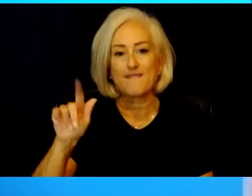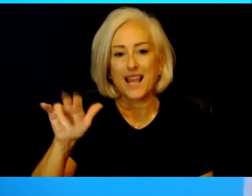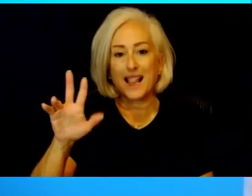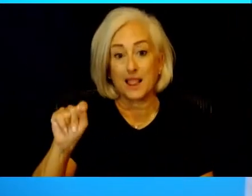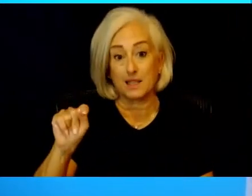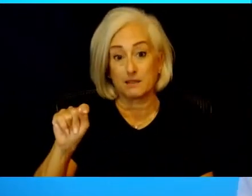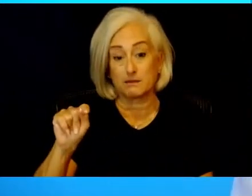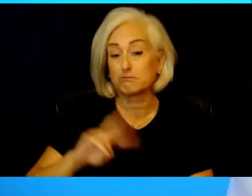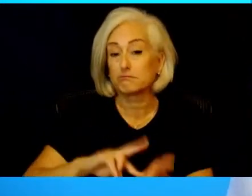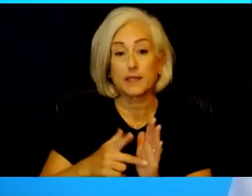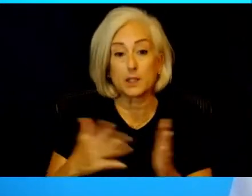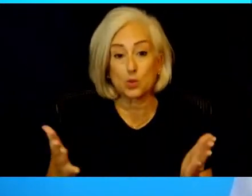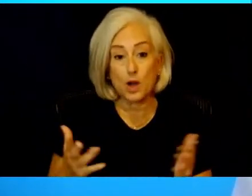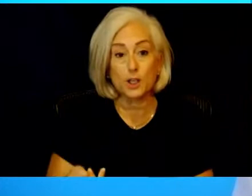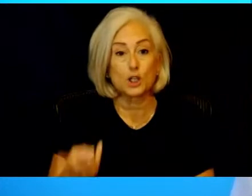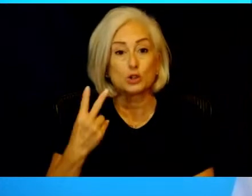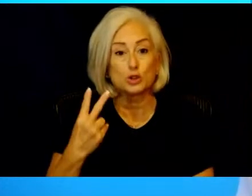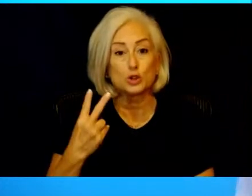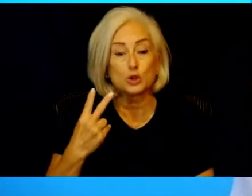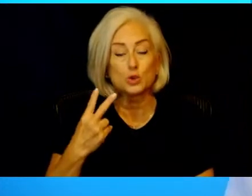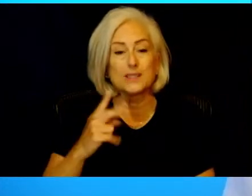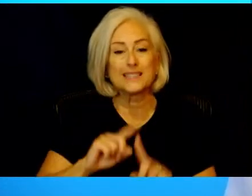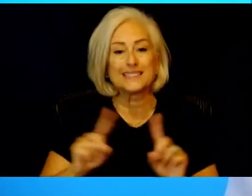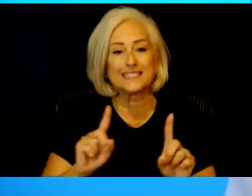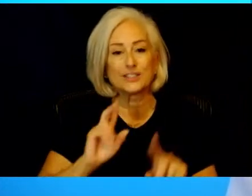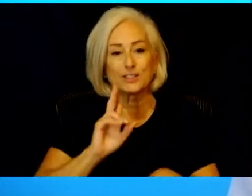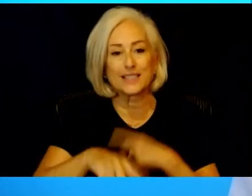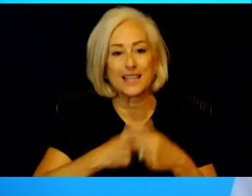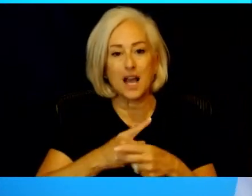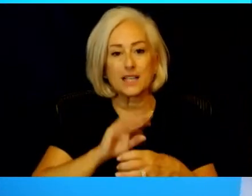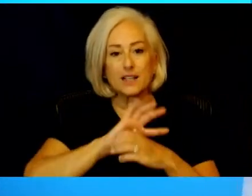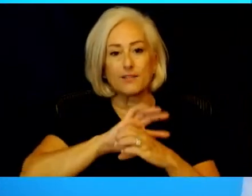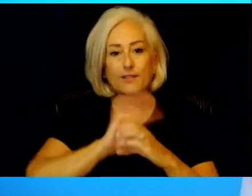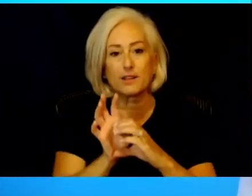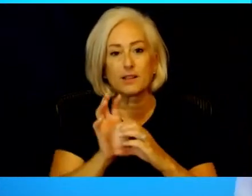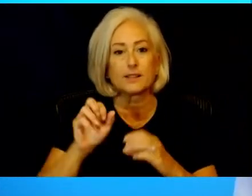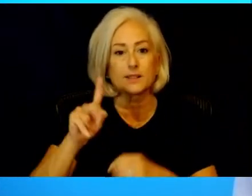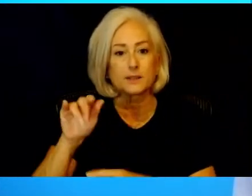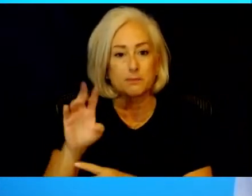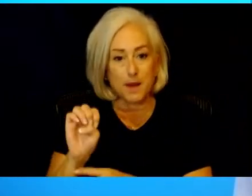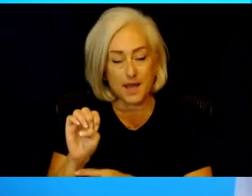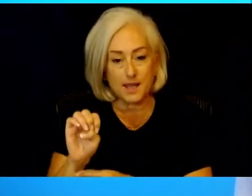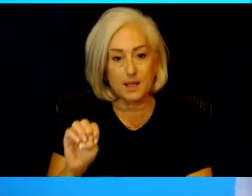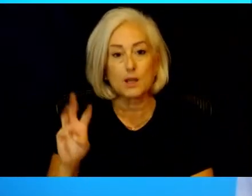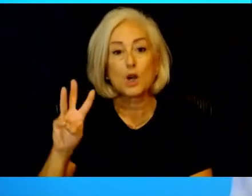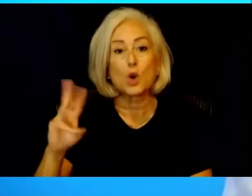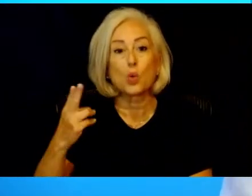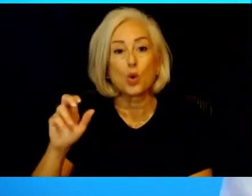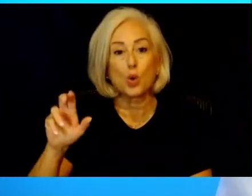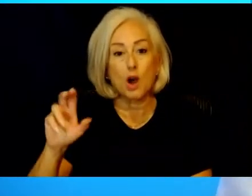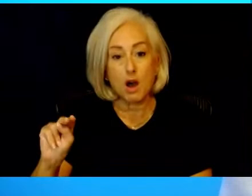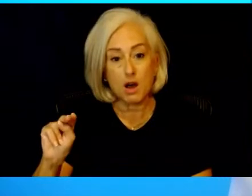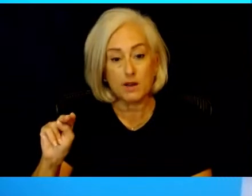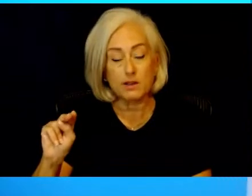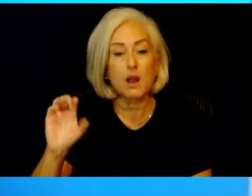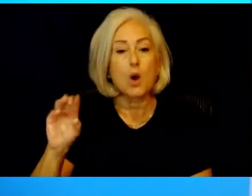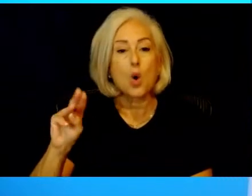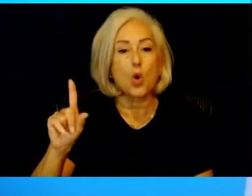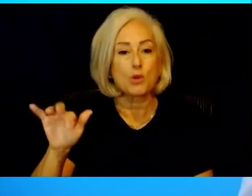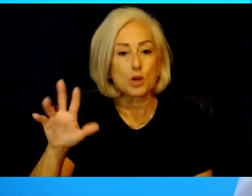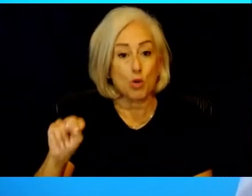different spikes in there, the original Wuhan isolate and then now an Omicron spike as well. I haven't heard if they are going to try to update